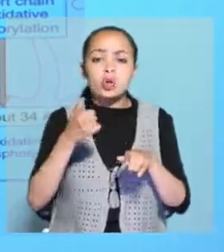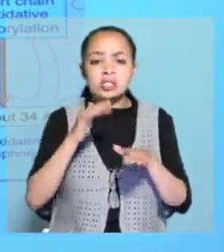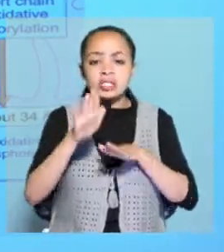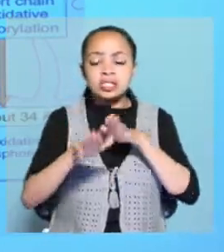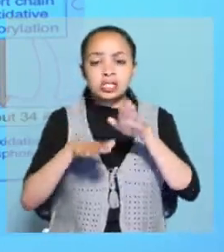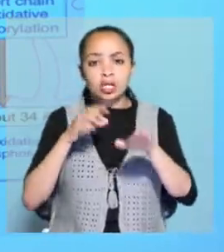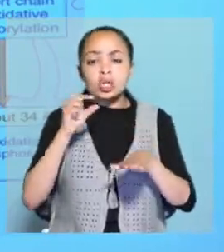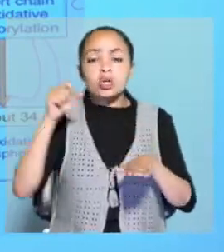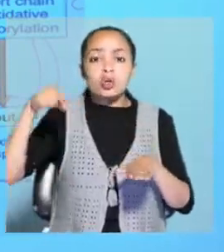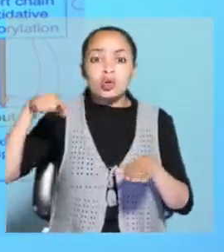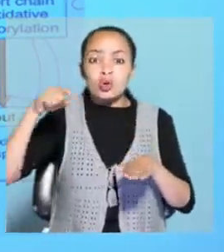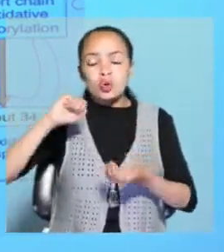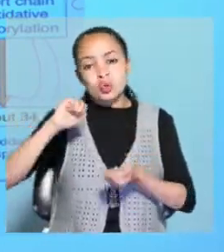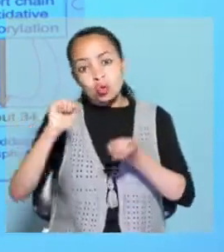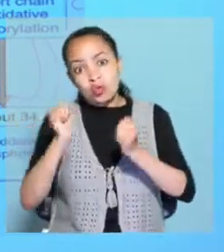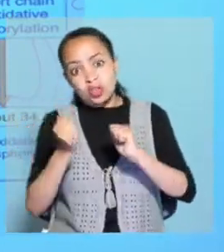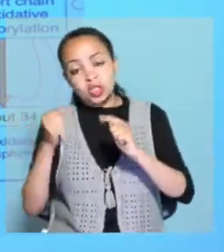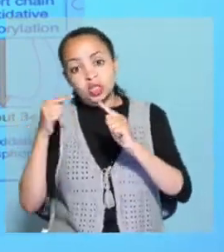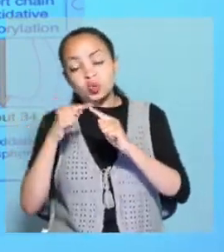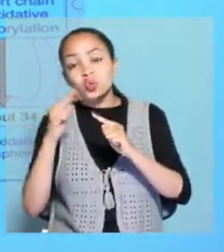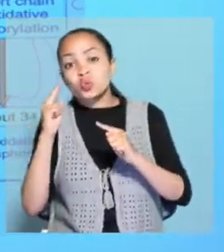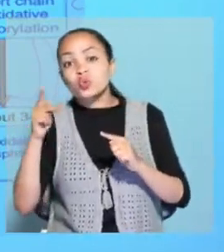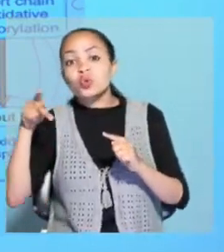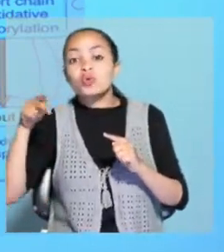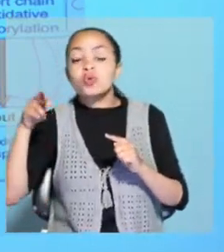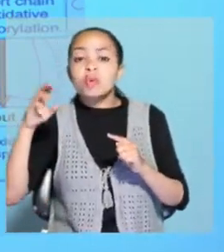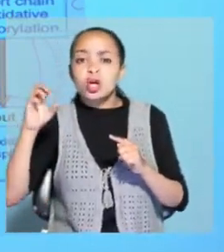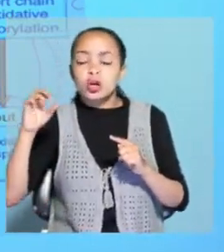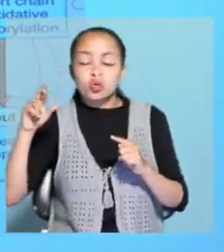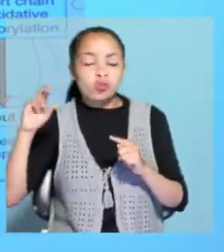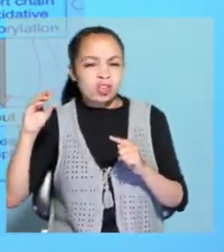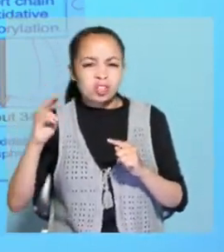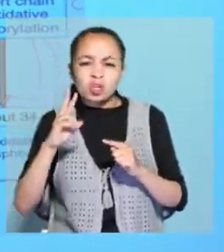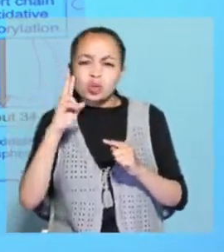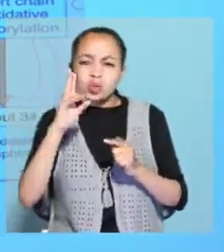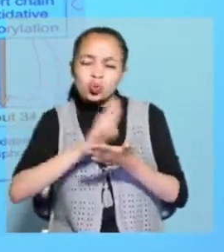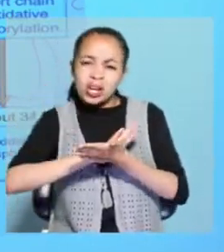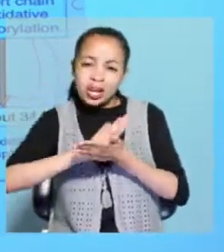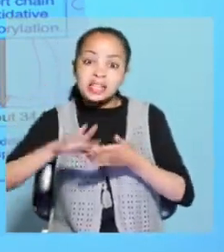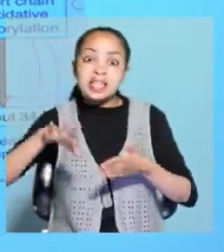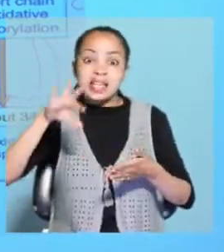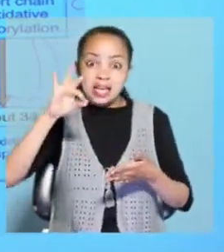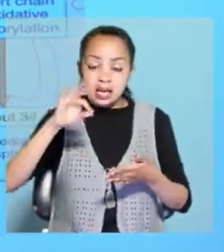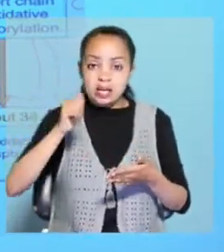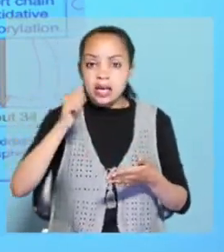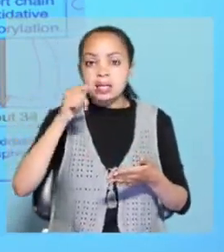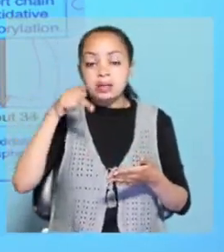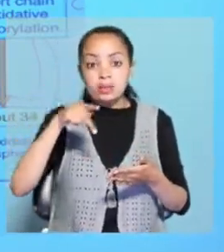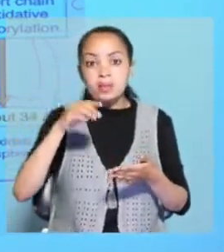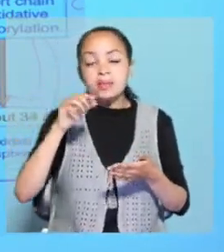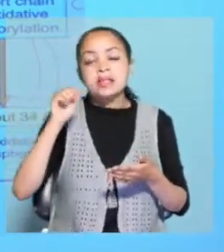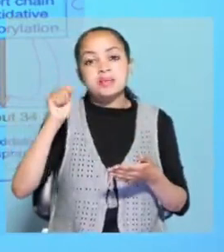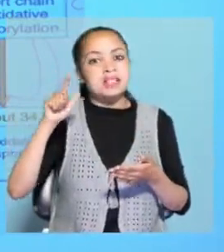glucose converts to that of 2 pyruvate molecule, there is 2 net gain of ATP by substrate level